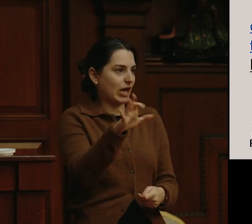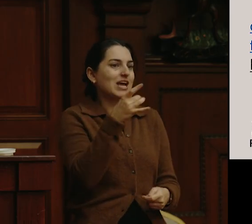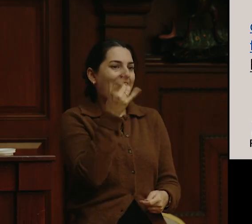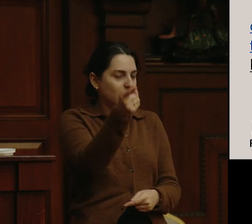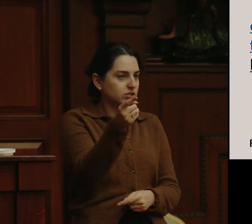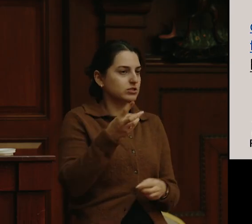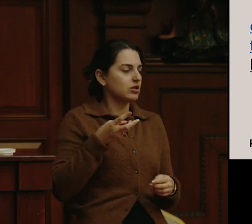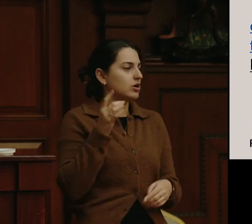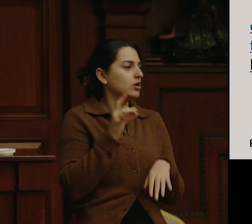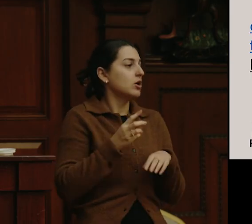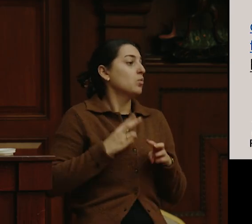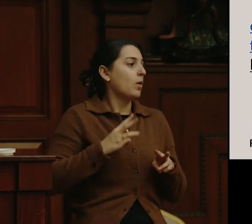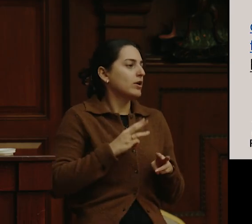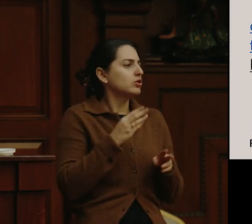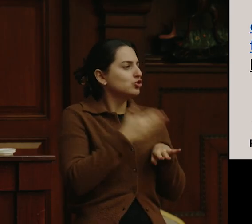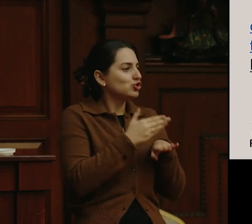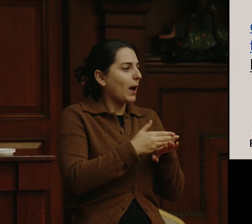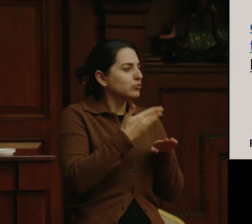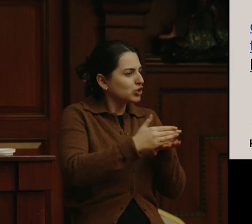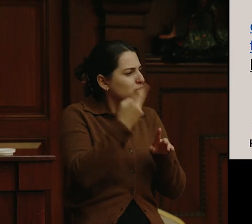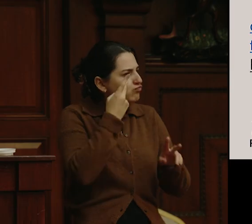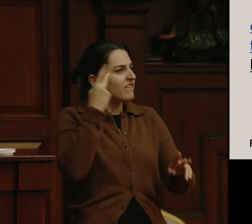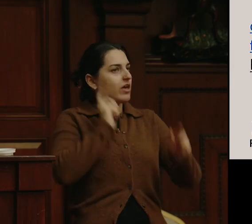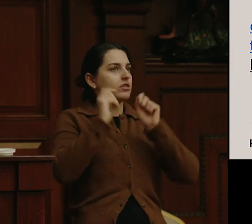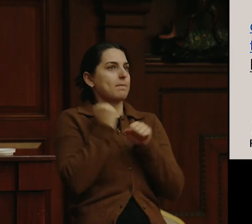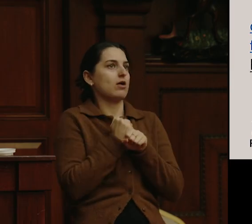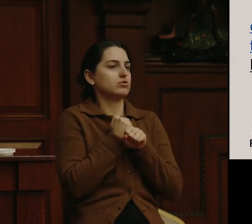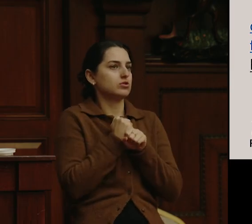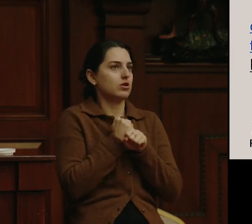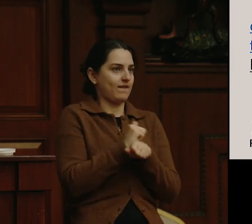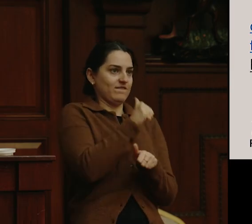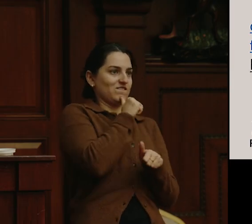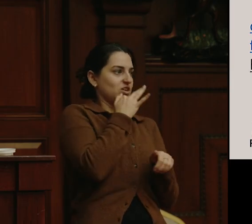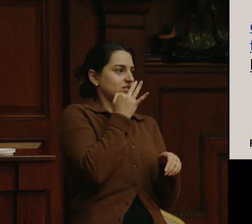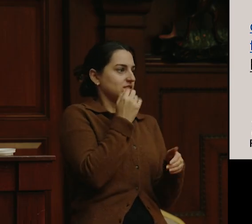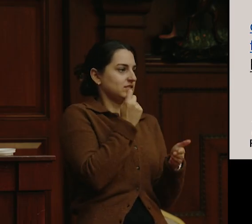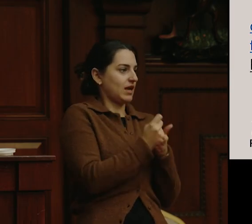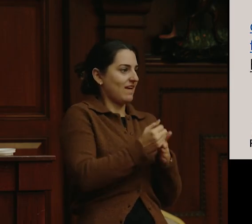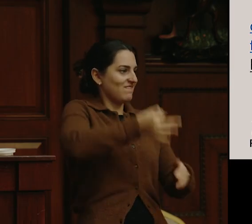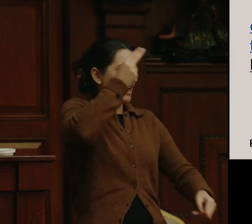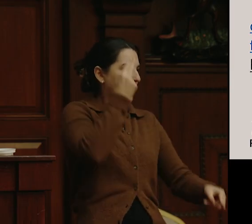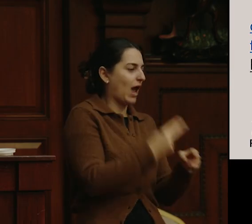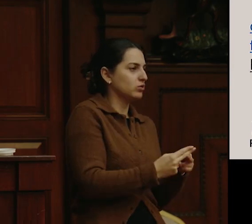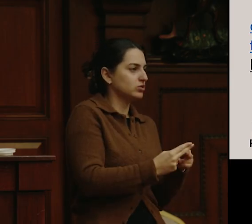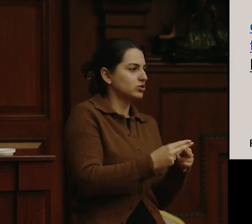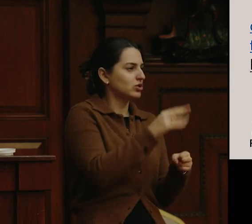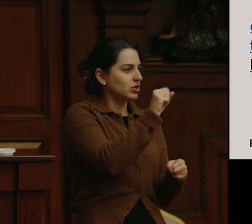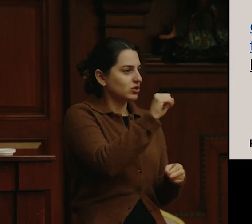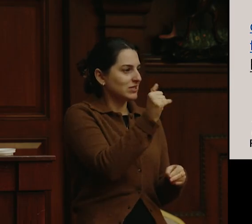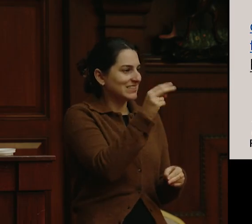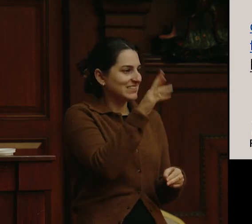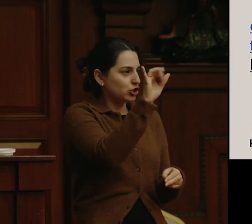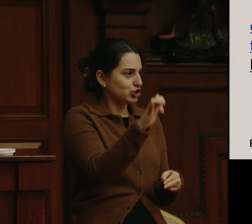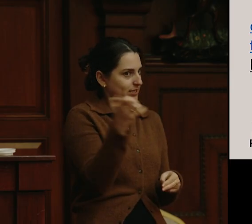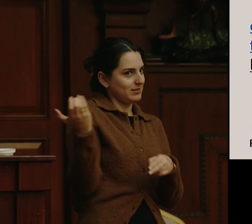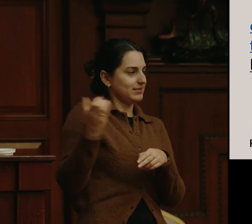the job of maybe beginning to reflect on the initial findings of SYNERG-IE to date, and